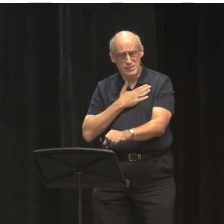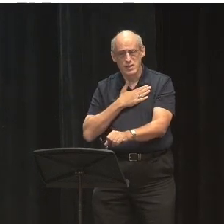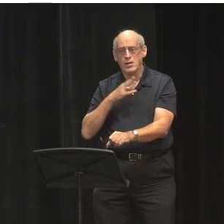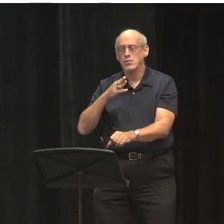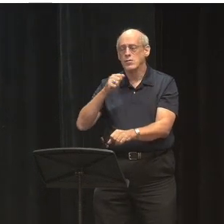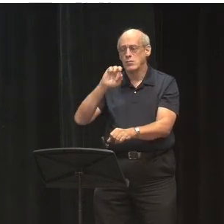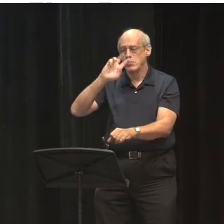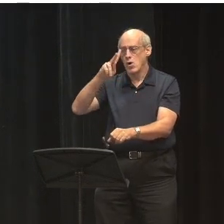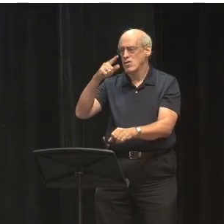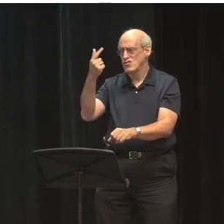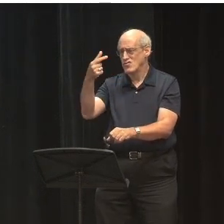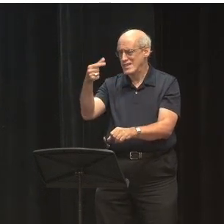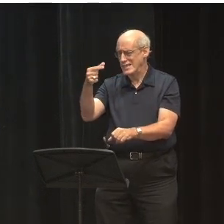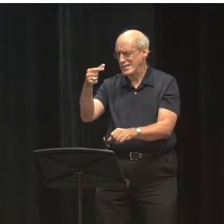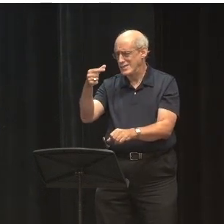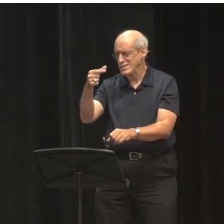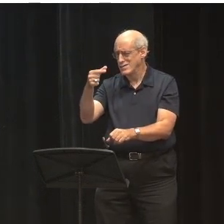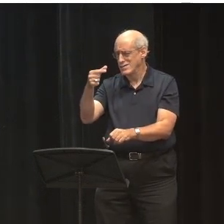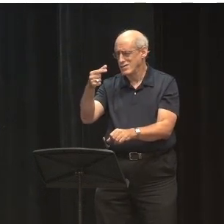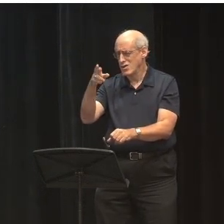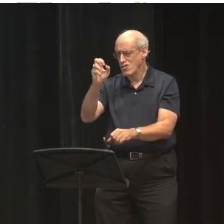Mark Greenwald? Is that Mark Greenwald?